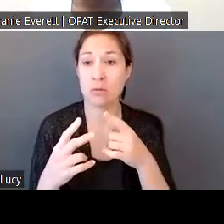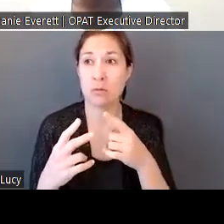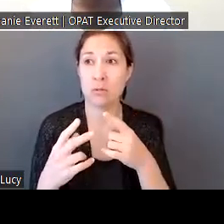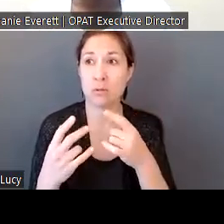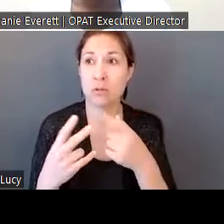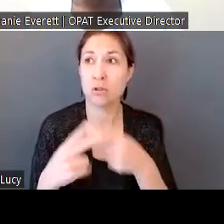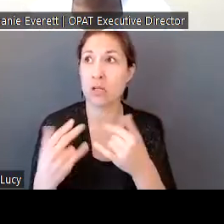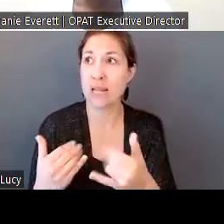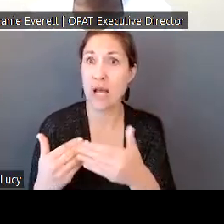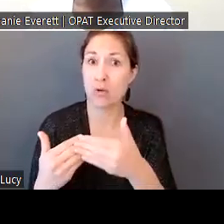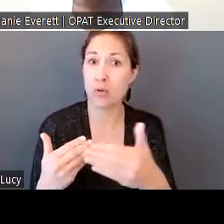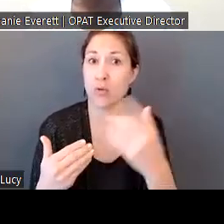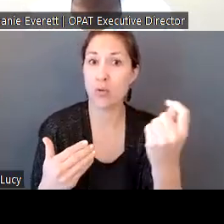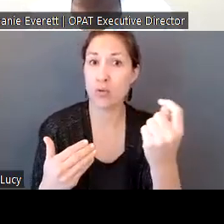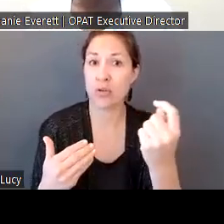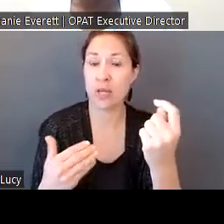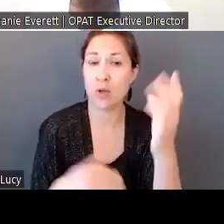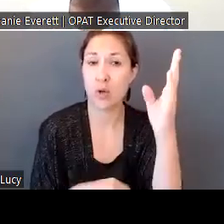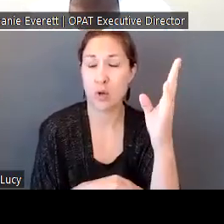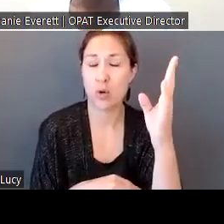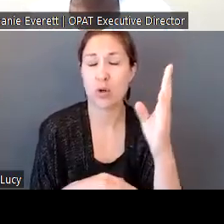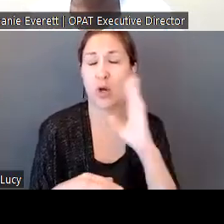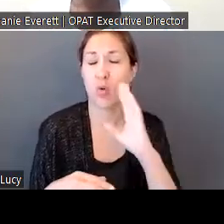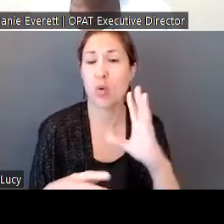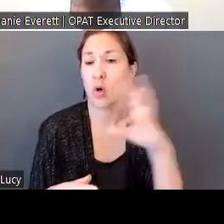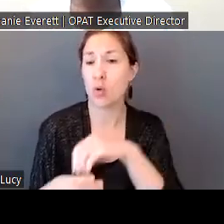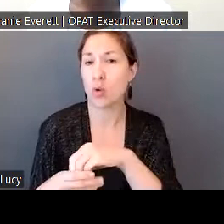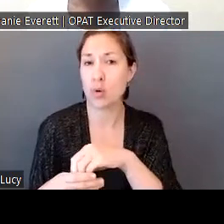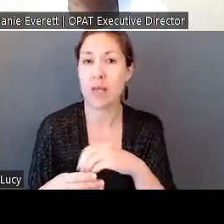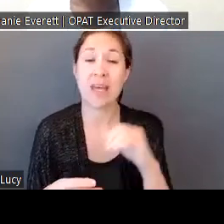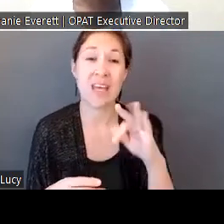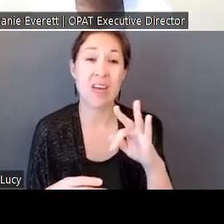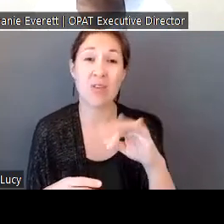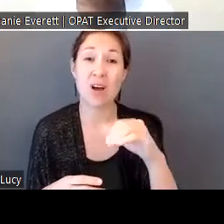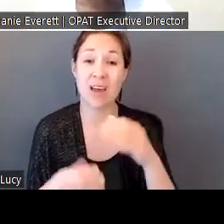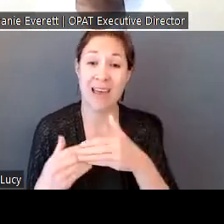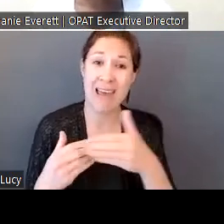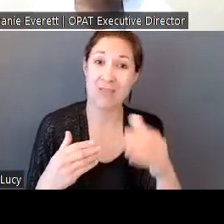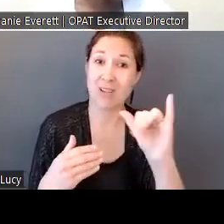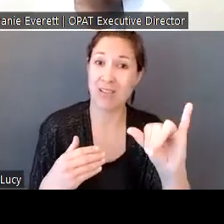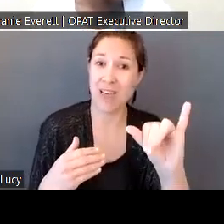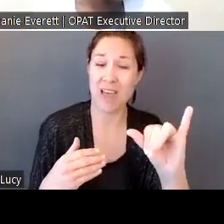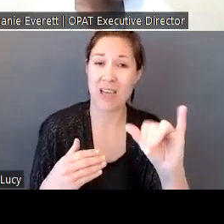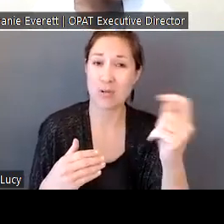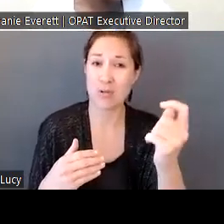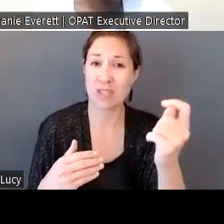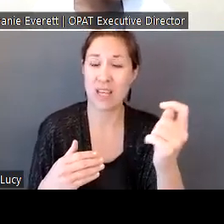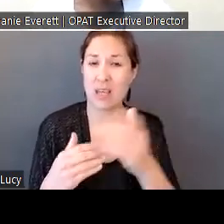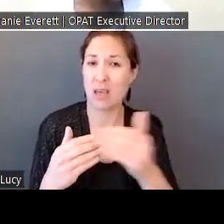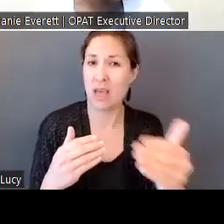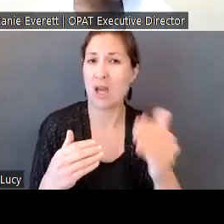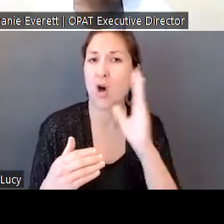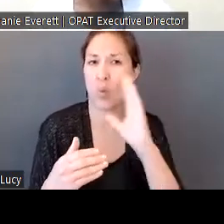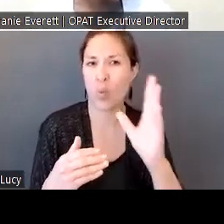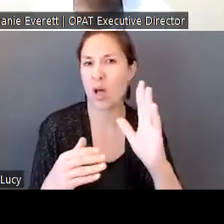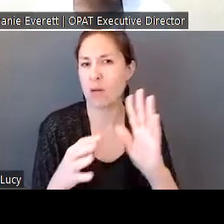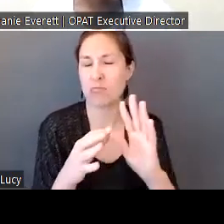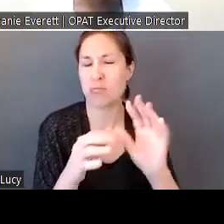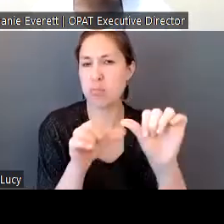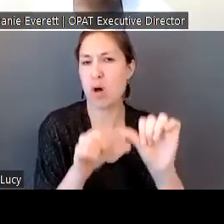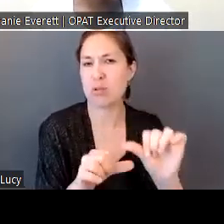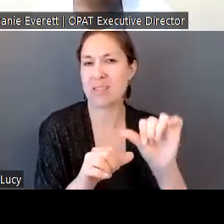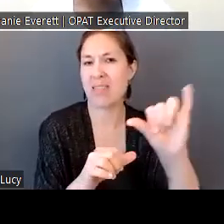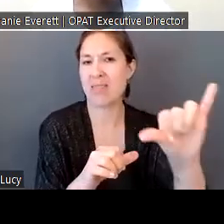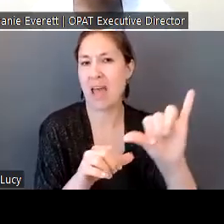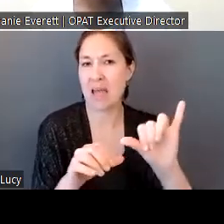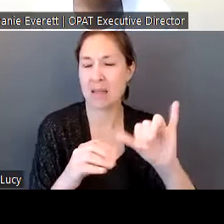our next community meeting. And I don't know if I have that meeting date listed out yet. We